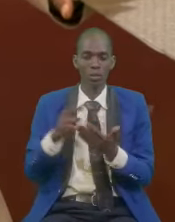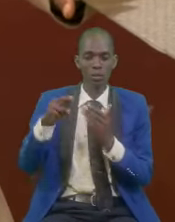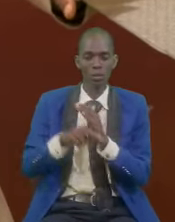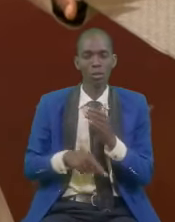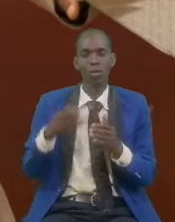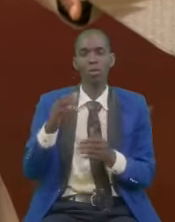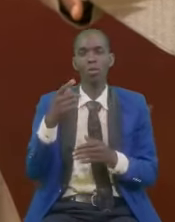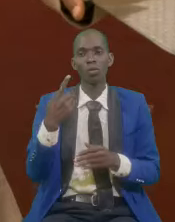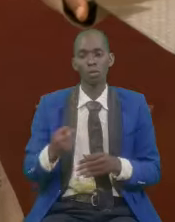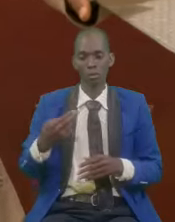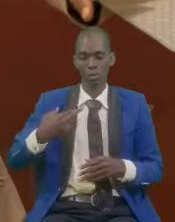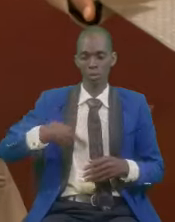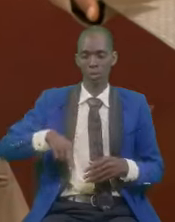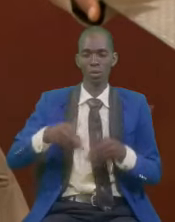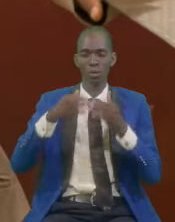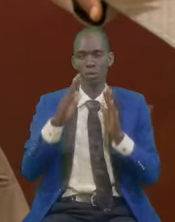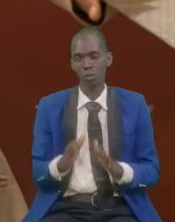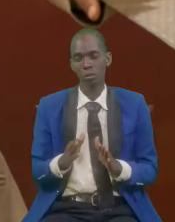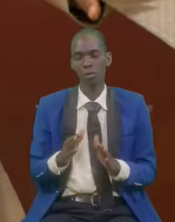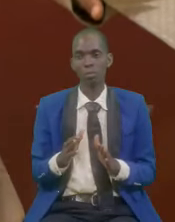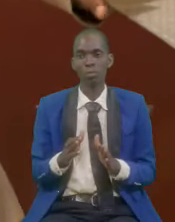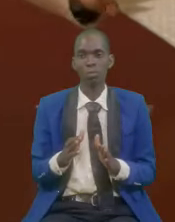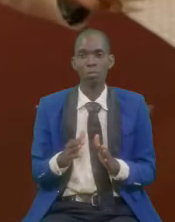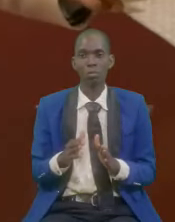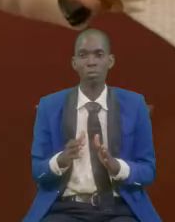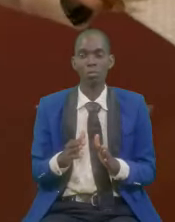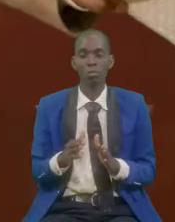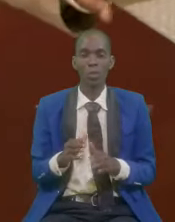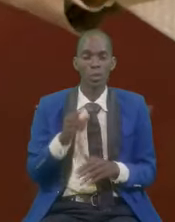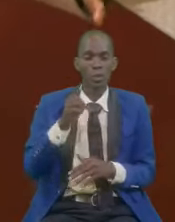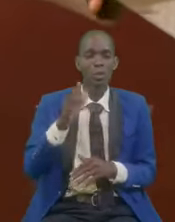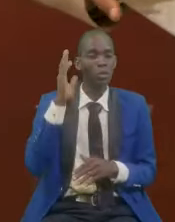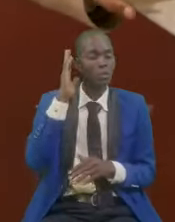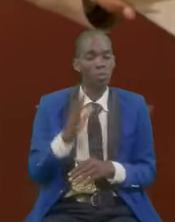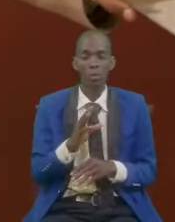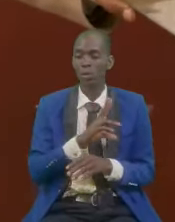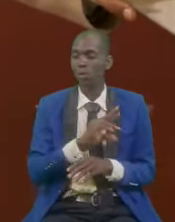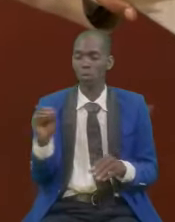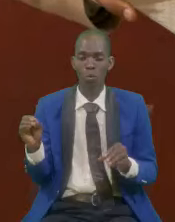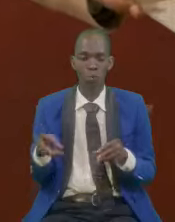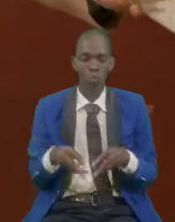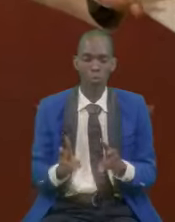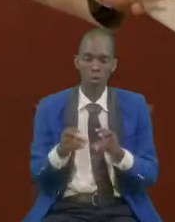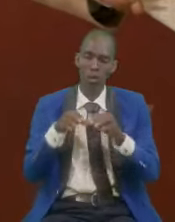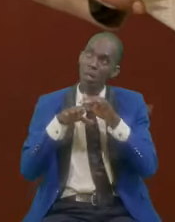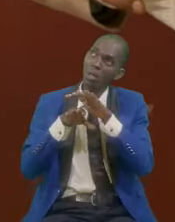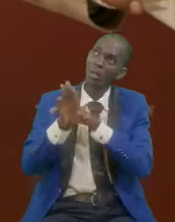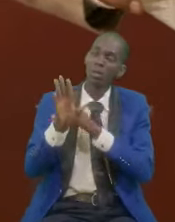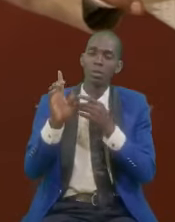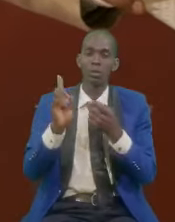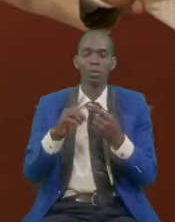and the Pharisees. Outward righteousness. Ye shall in no wise enter into